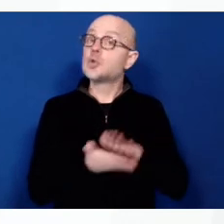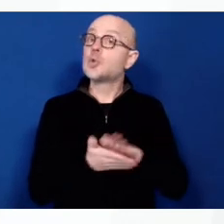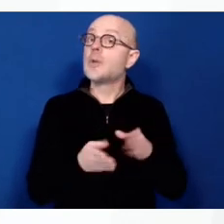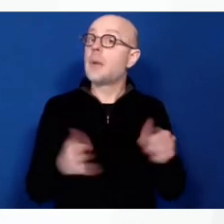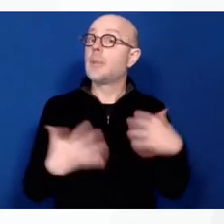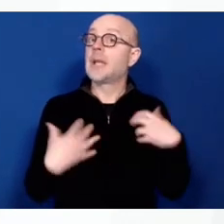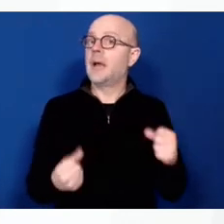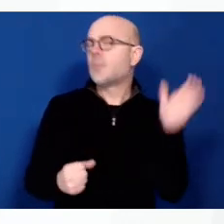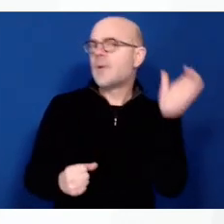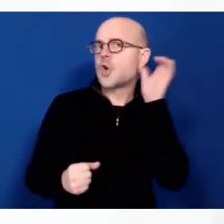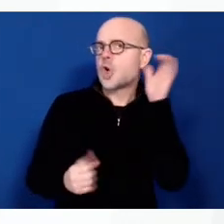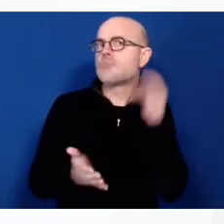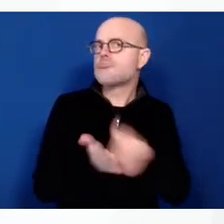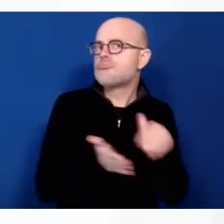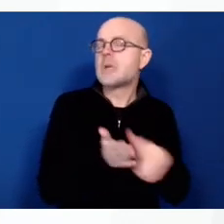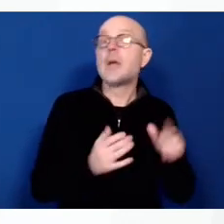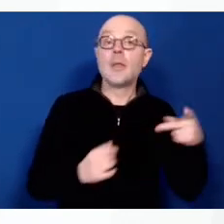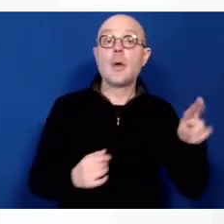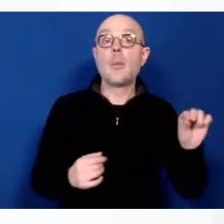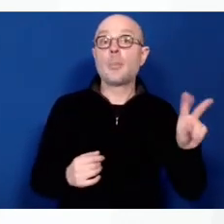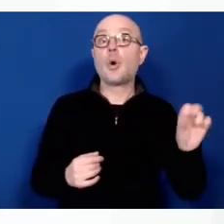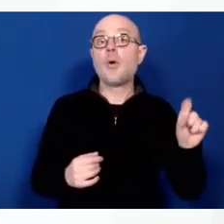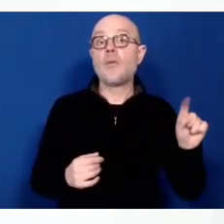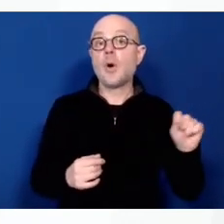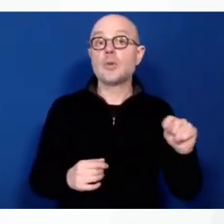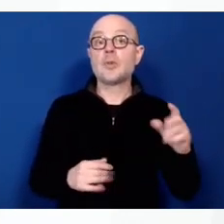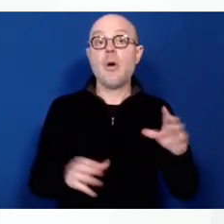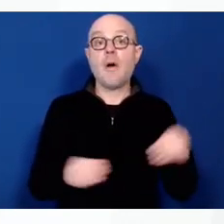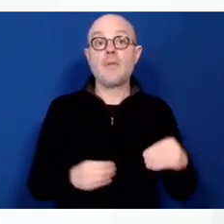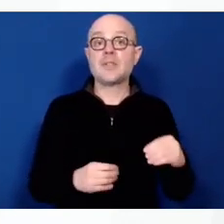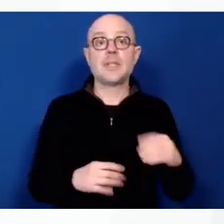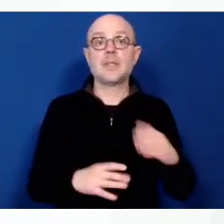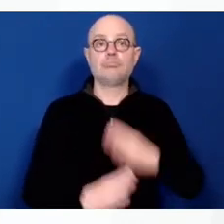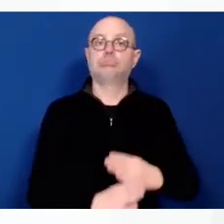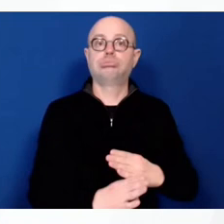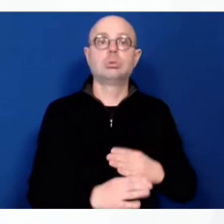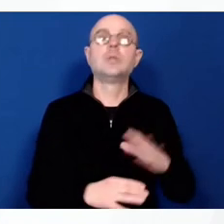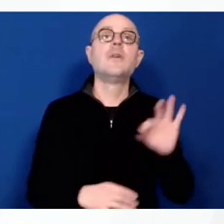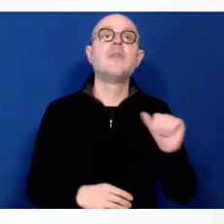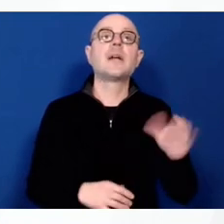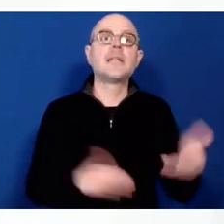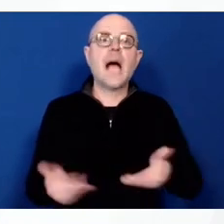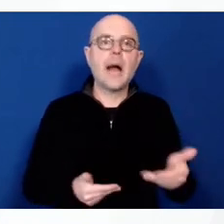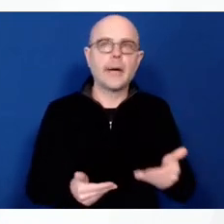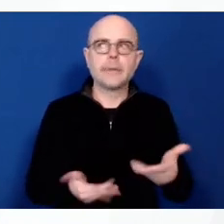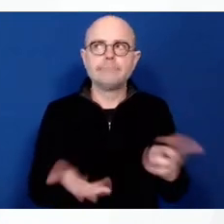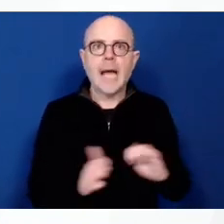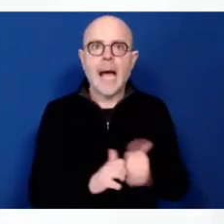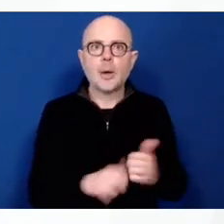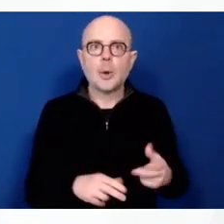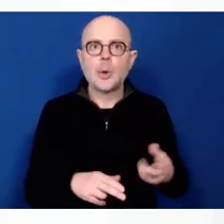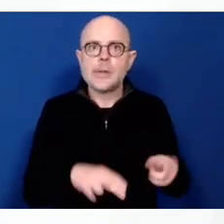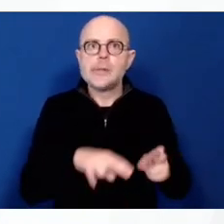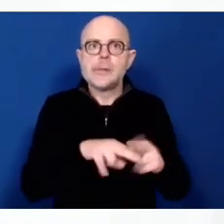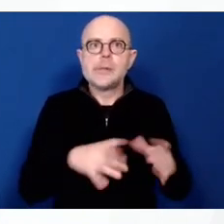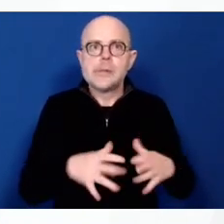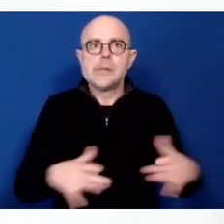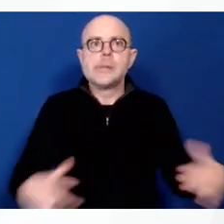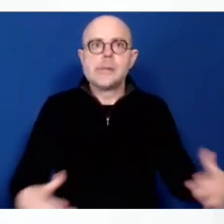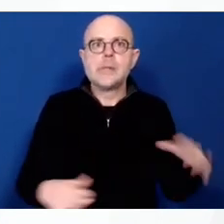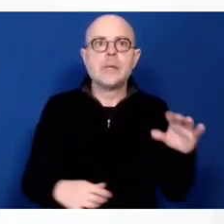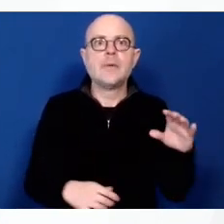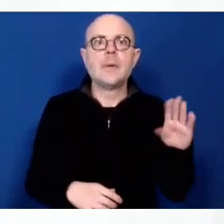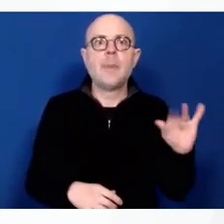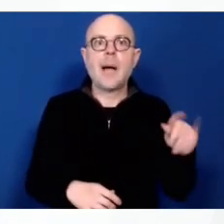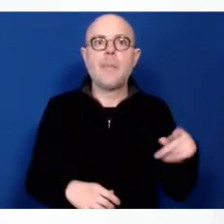that the provost office is curtailing faculty hiring. This presents a challenge to increasing faculty diversity through new hires, which is desperately